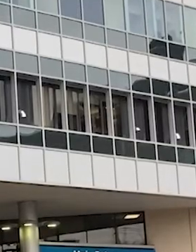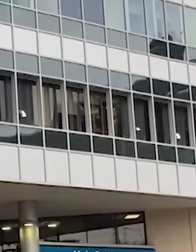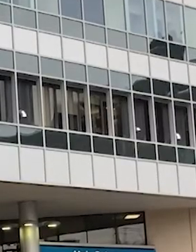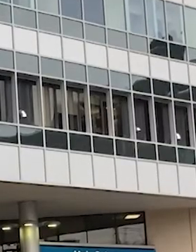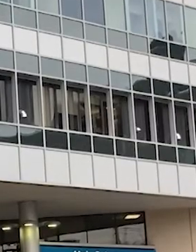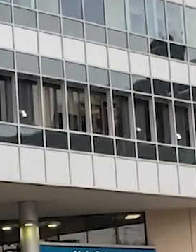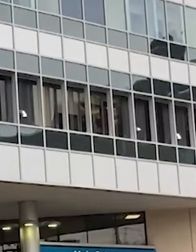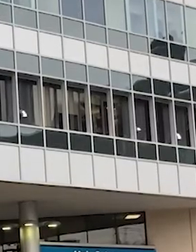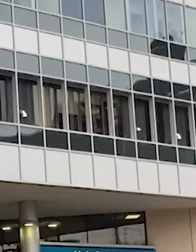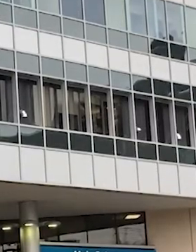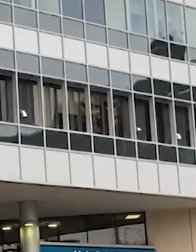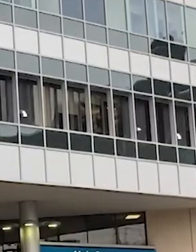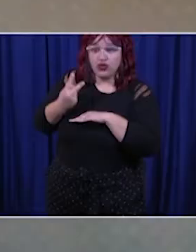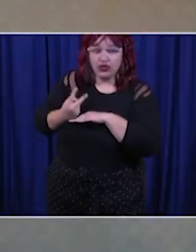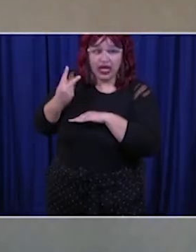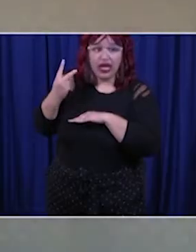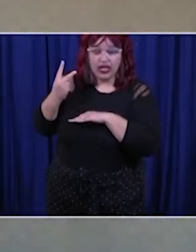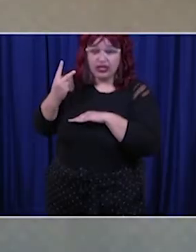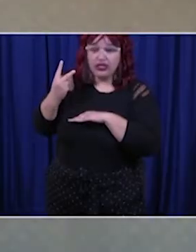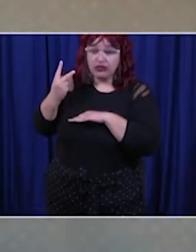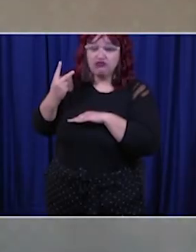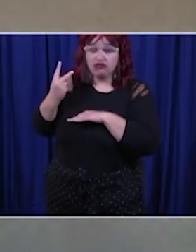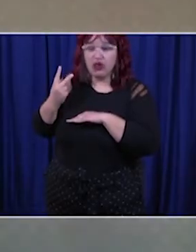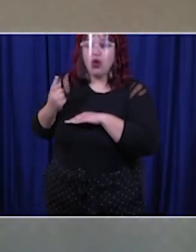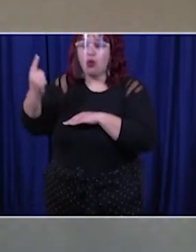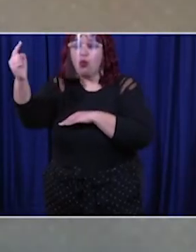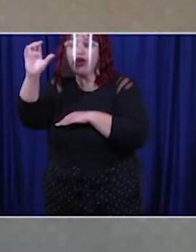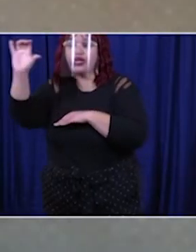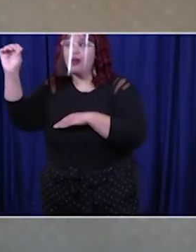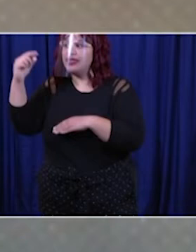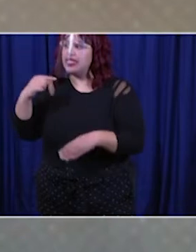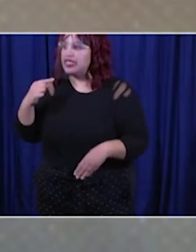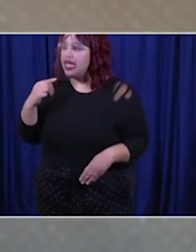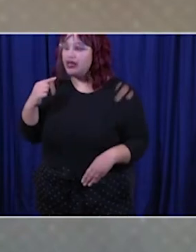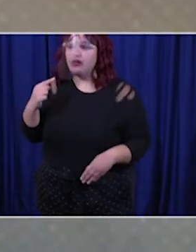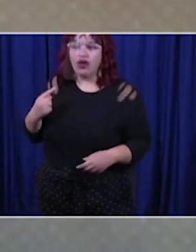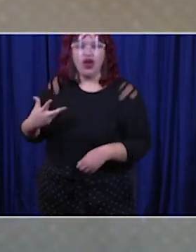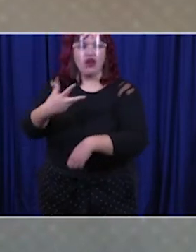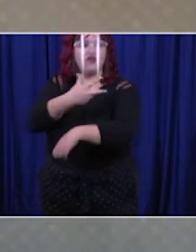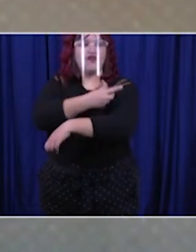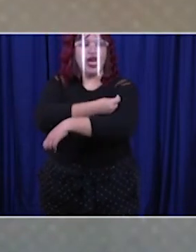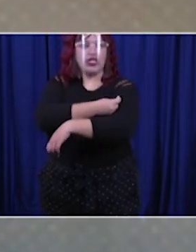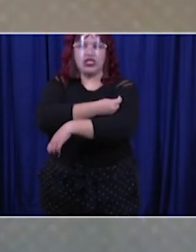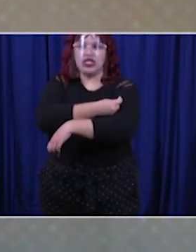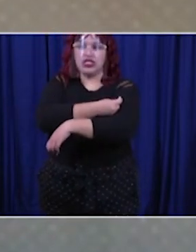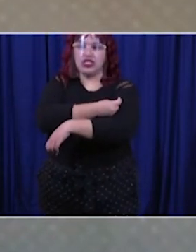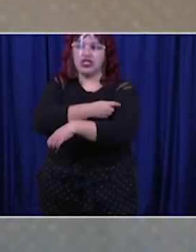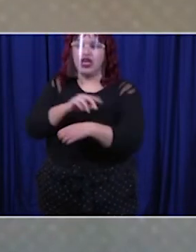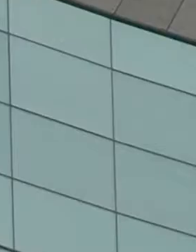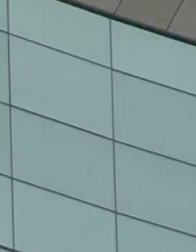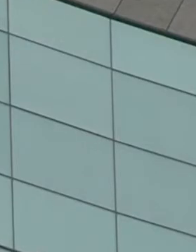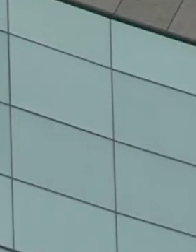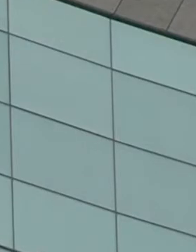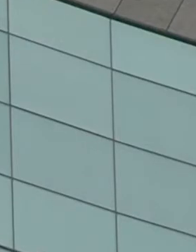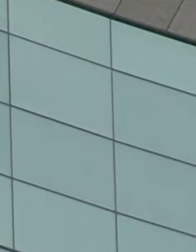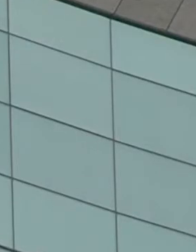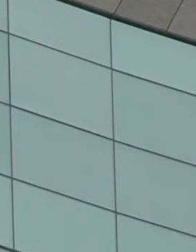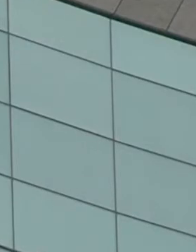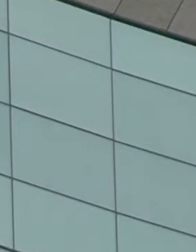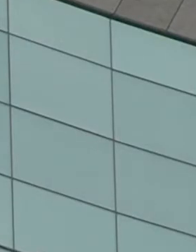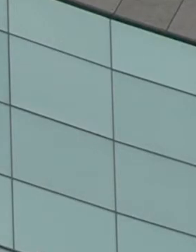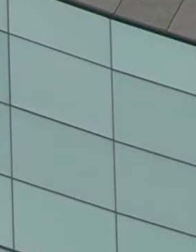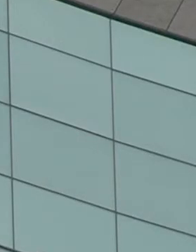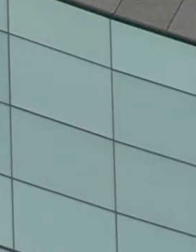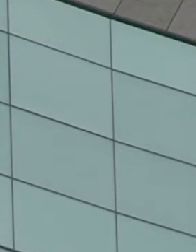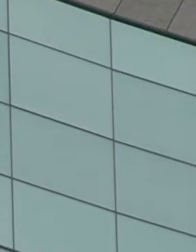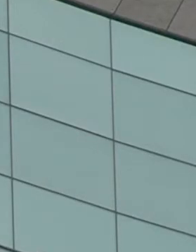line for hospitals. Dr. Robert Wiley of the Cleveland Clinic says they're experiencing a staffing shortage with hundreds of